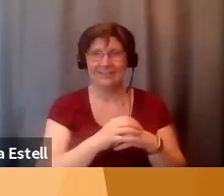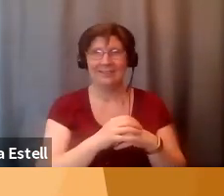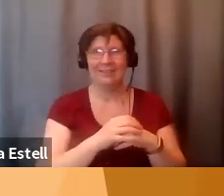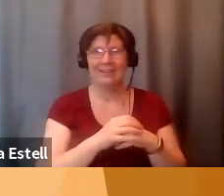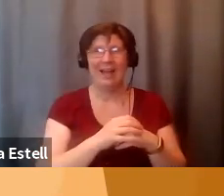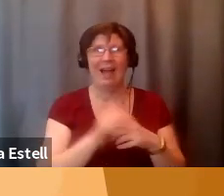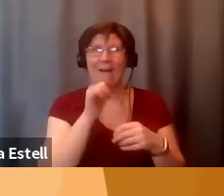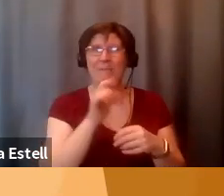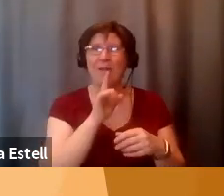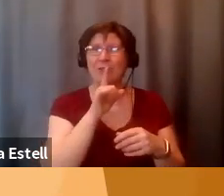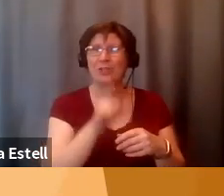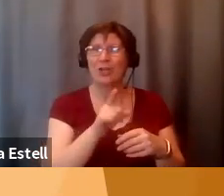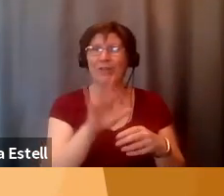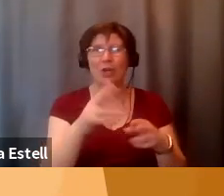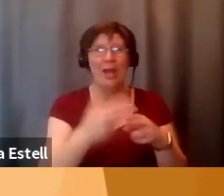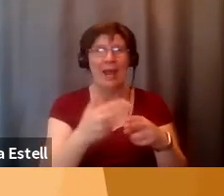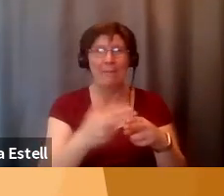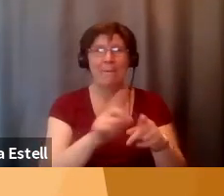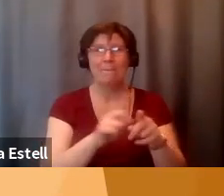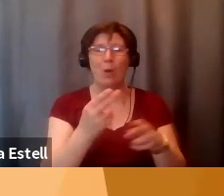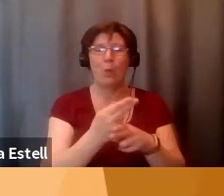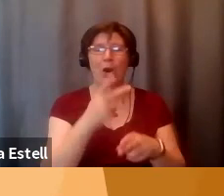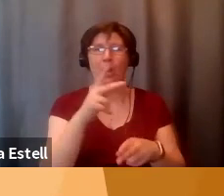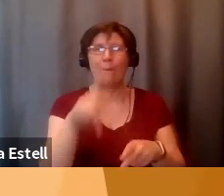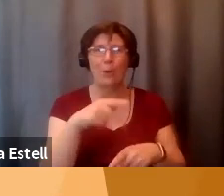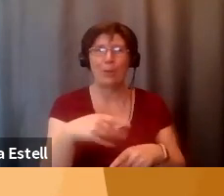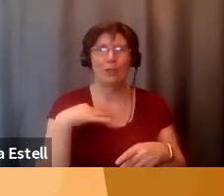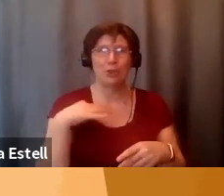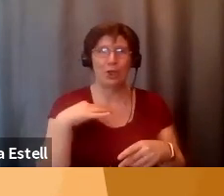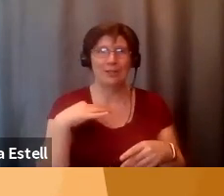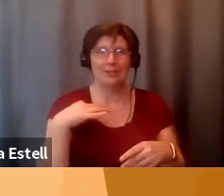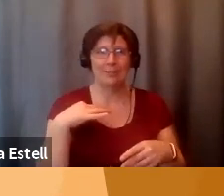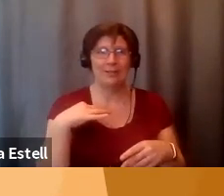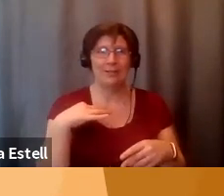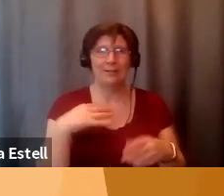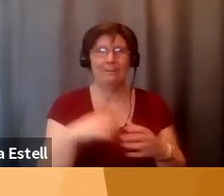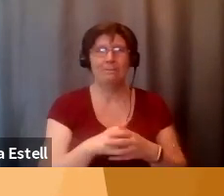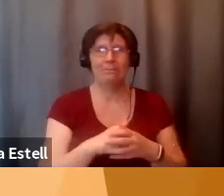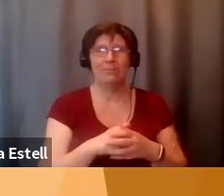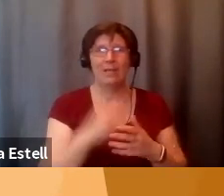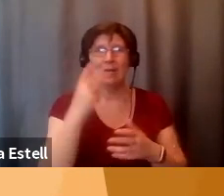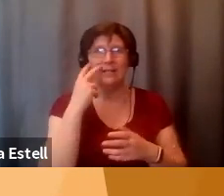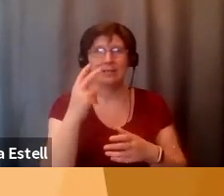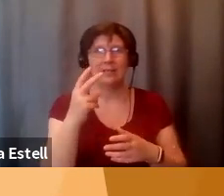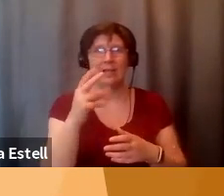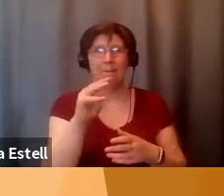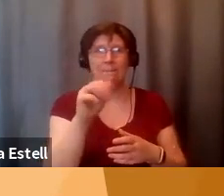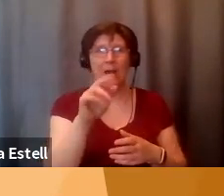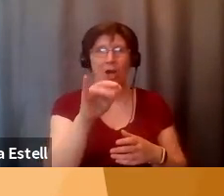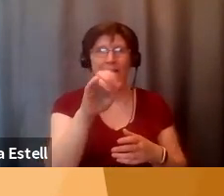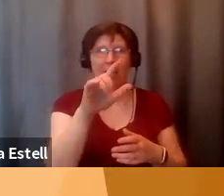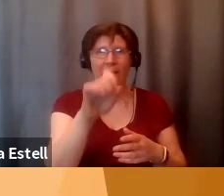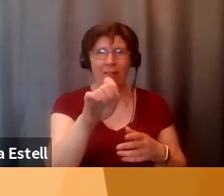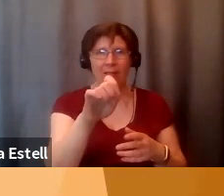And I'm not for sure of her name, but she's wearing a purple shirt. I see Marielle in the